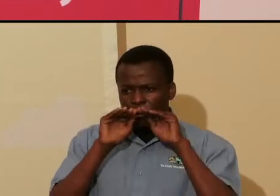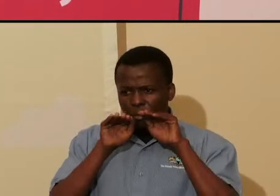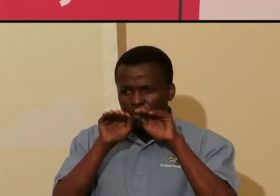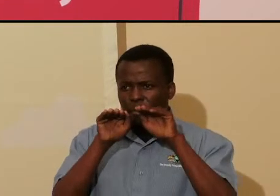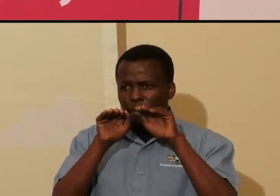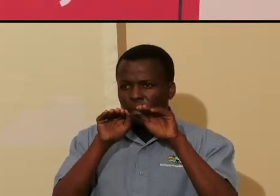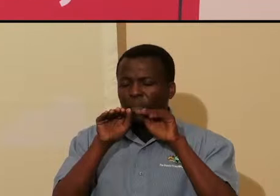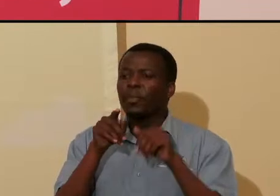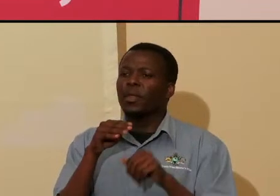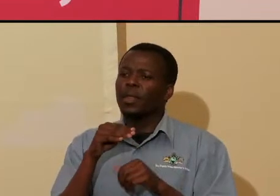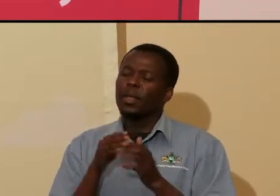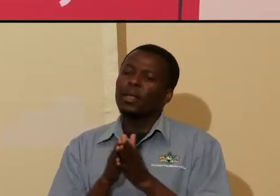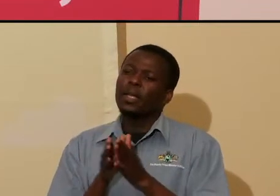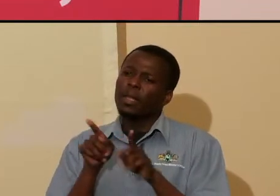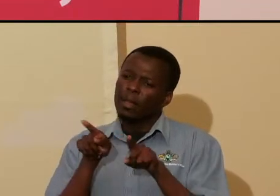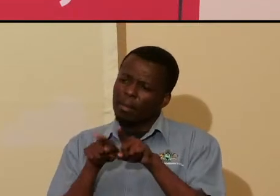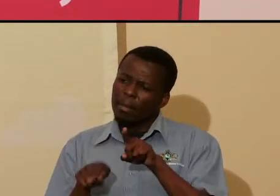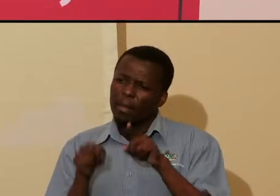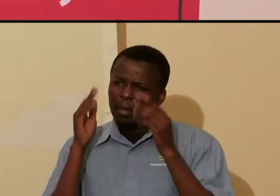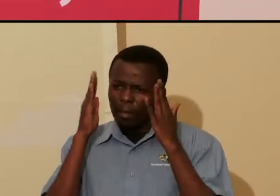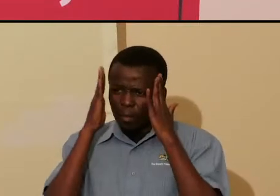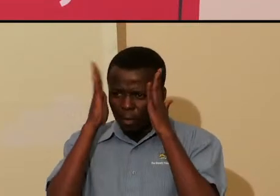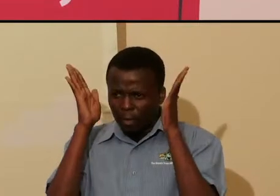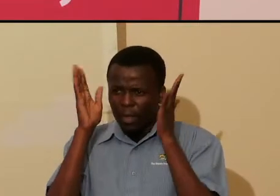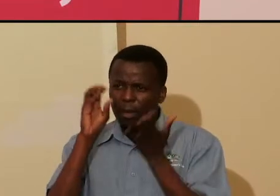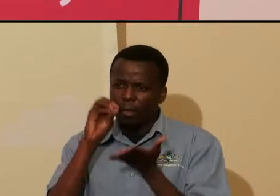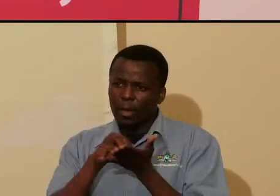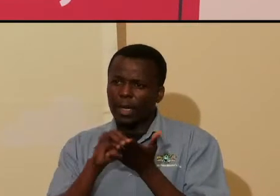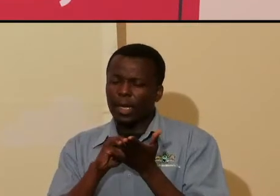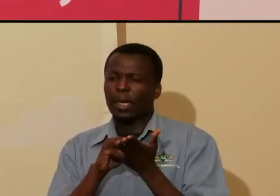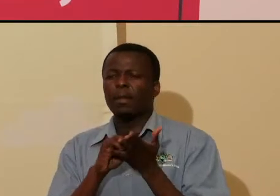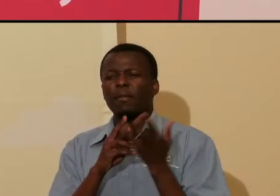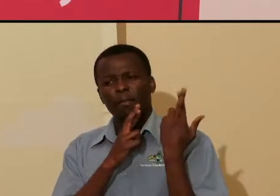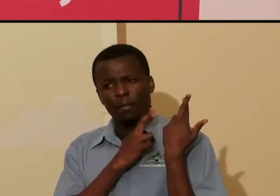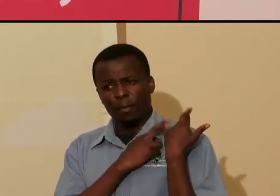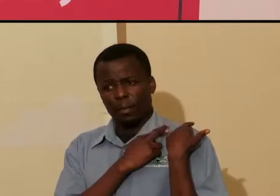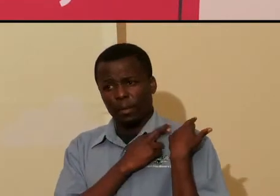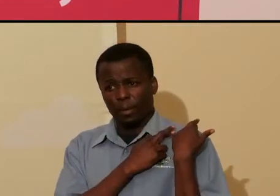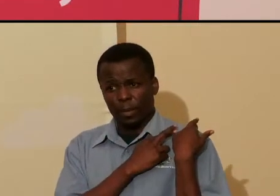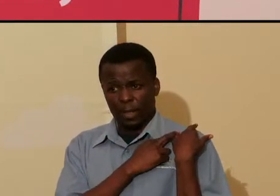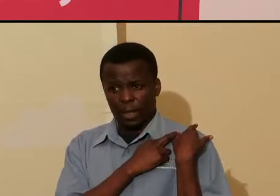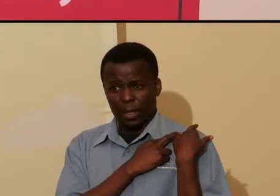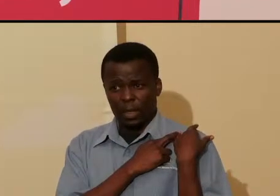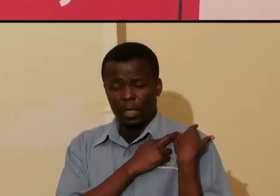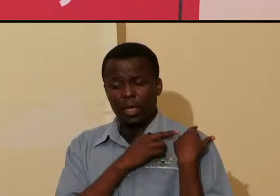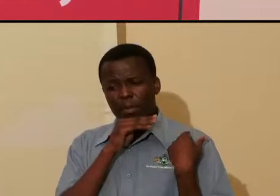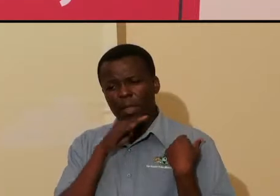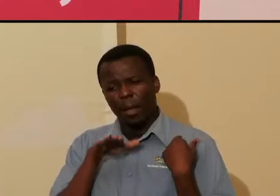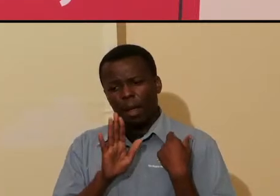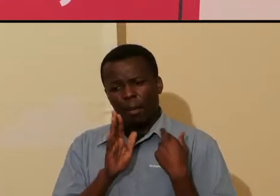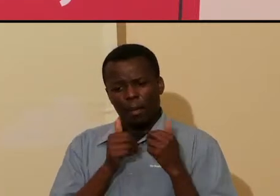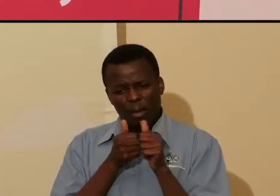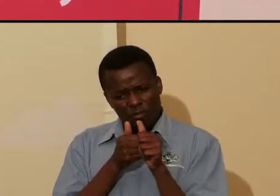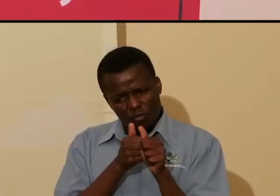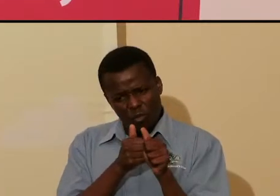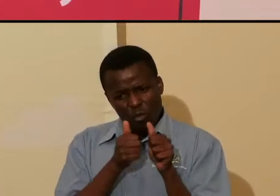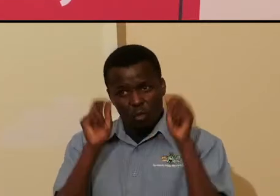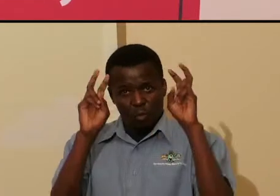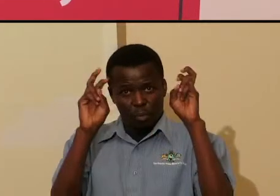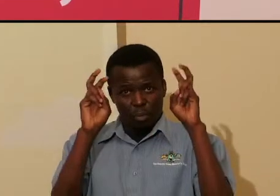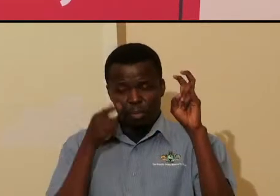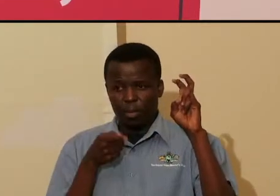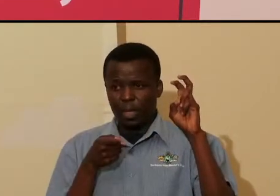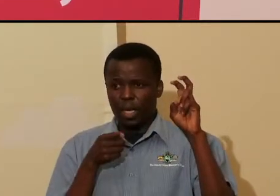because we have a collective responsibility, as mandated by the King when he said, "I-HIV yindzaba